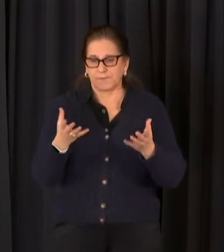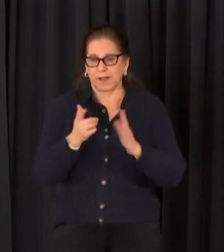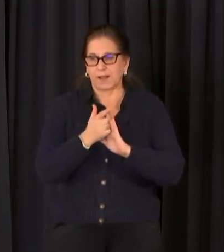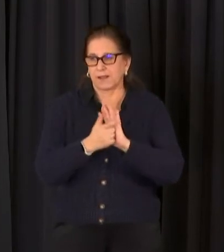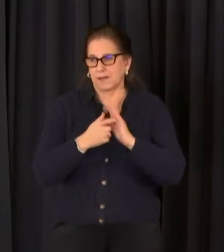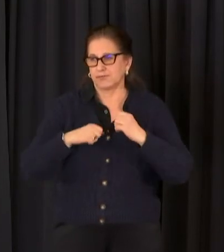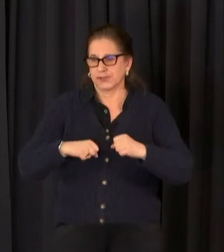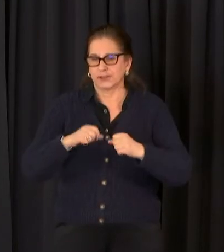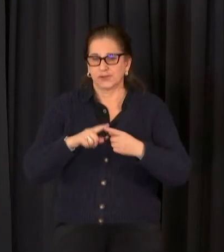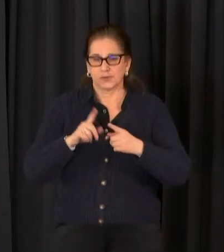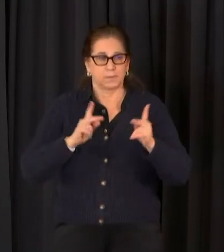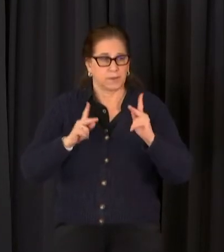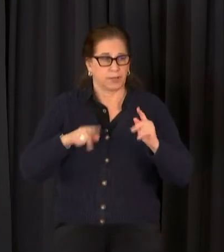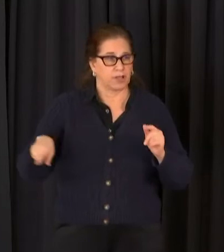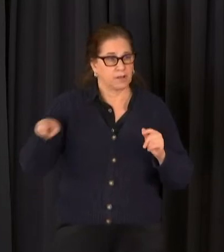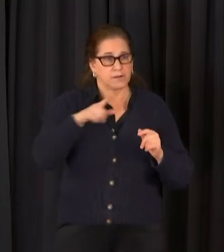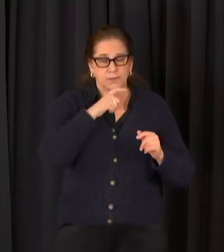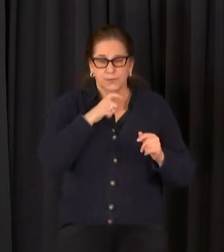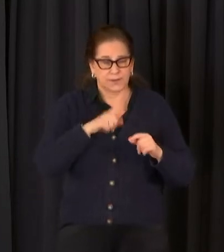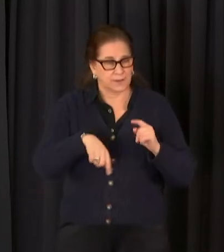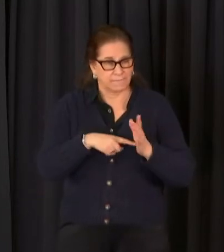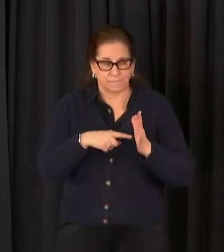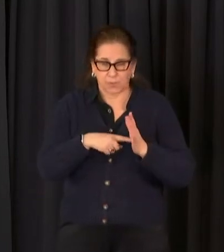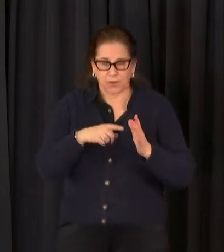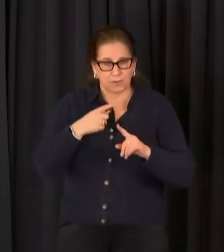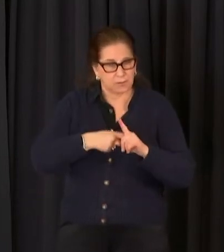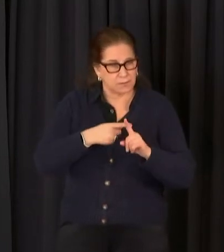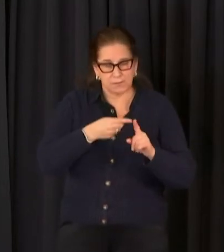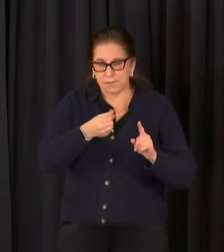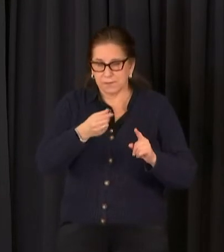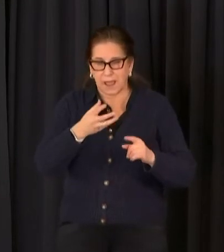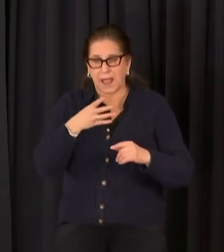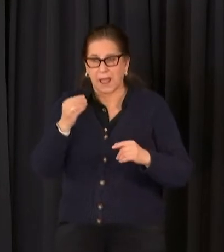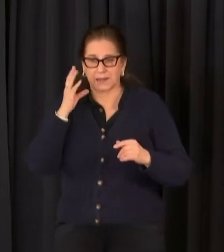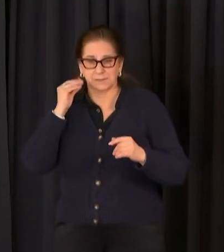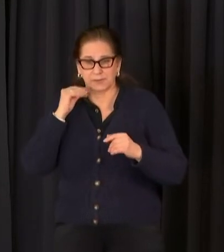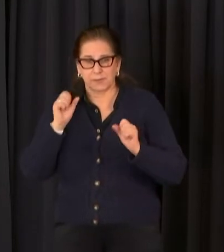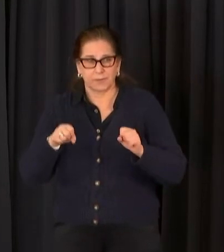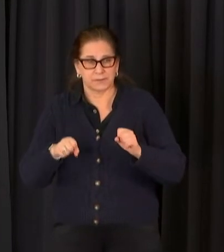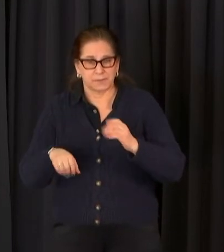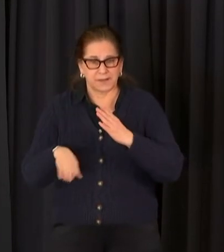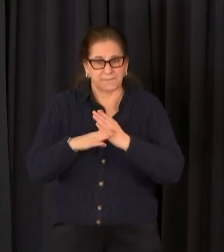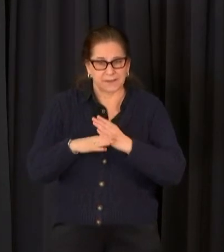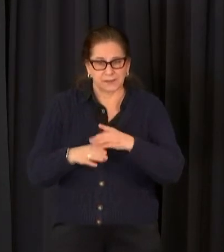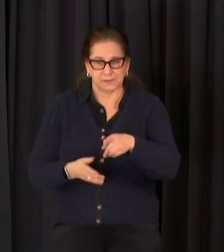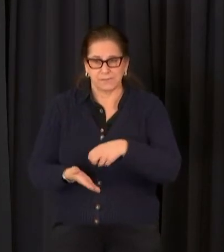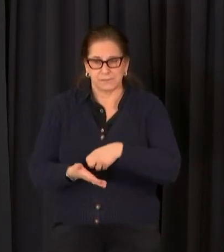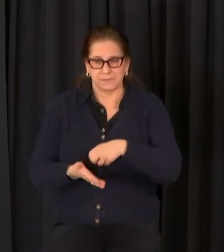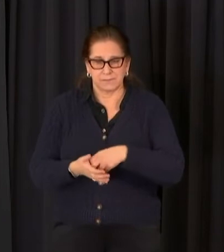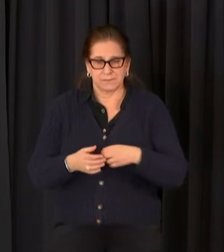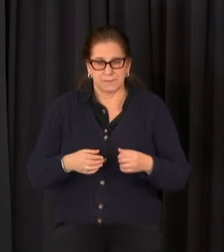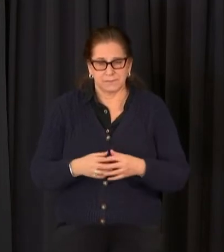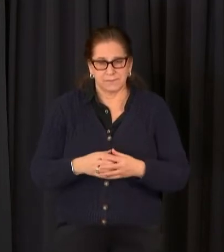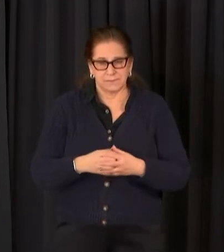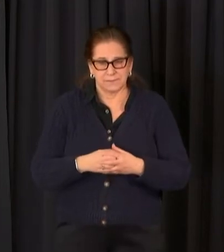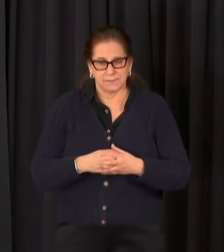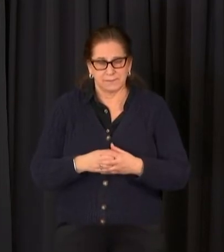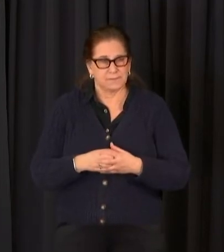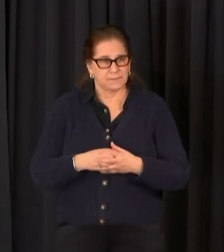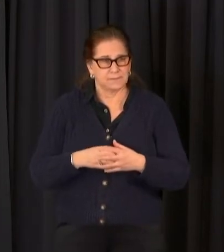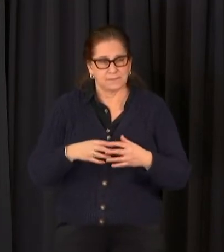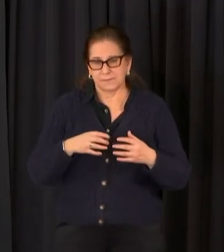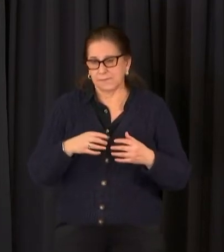tenants have at this time because of the eviction moratorium, as Mayor Bowser spoke of earlier, and also because of